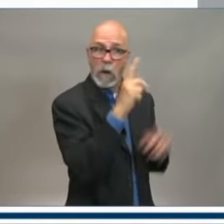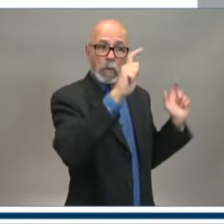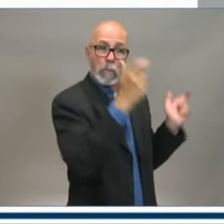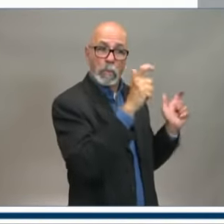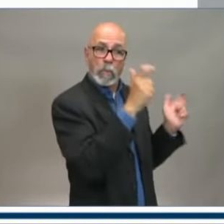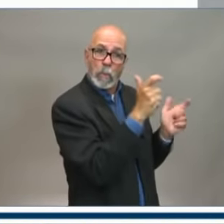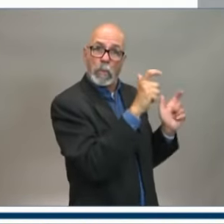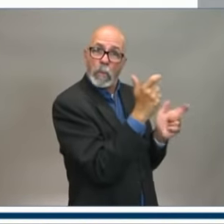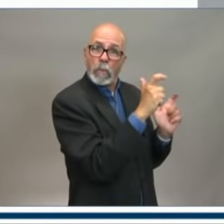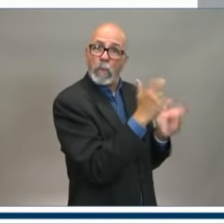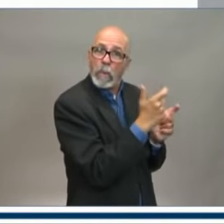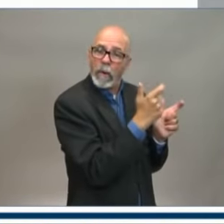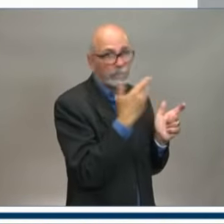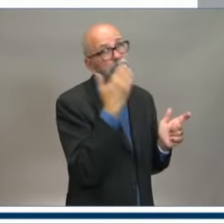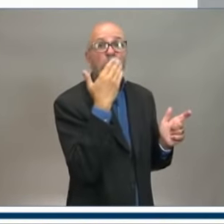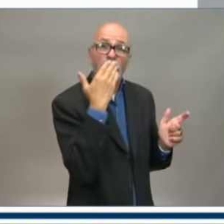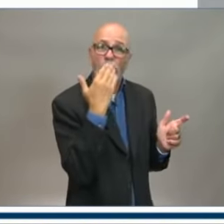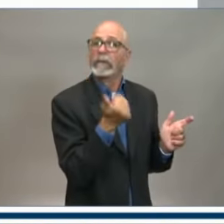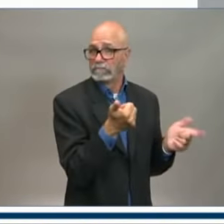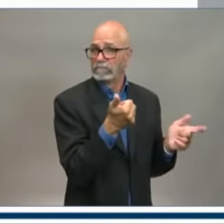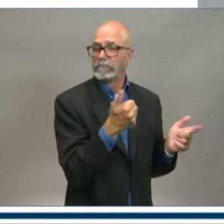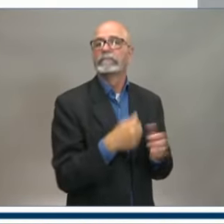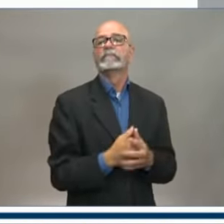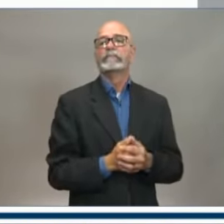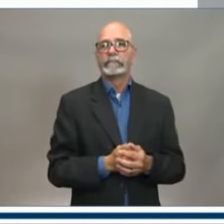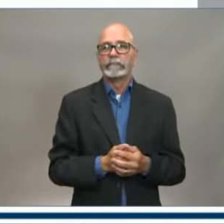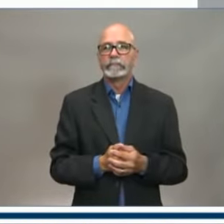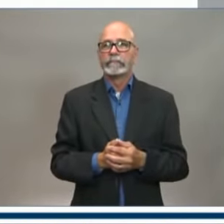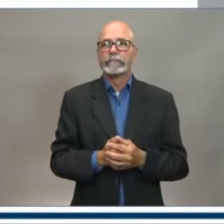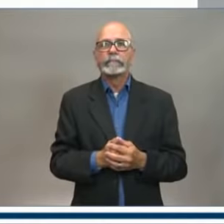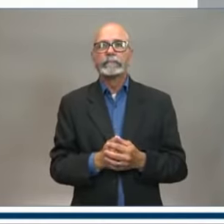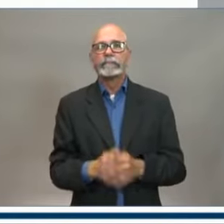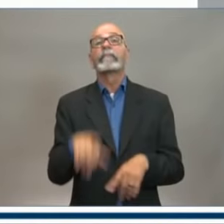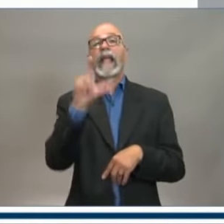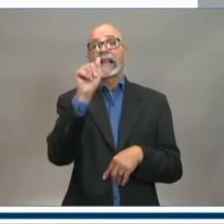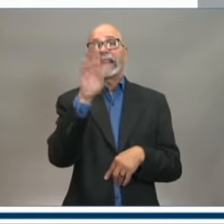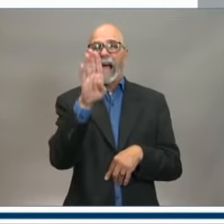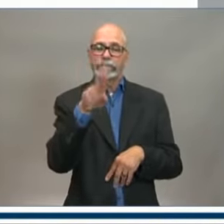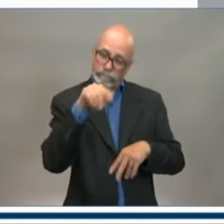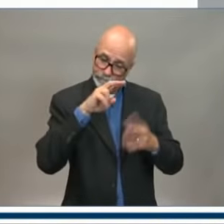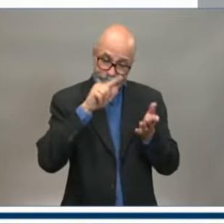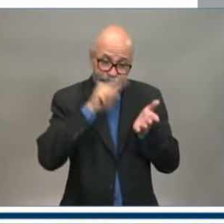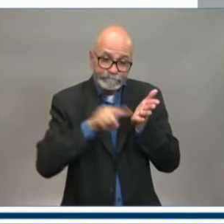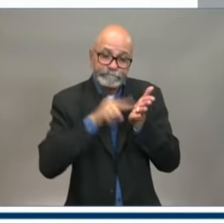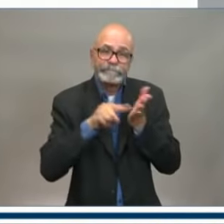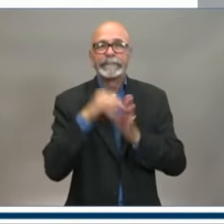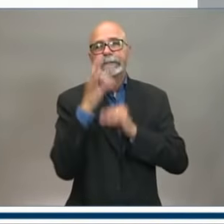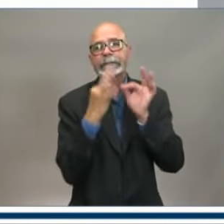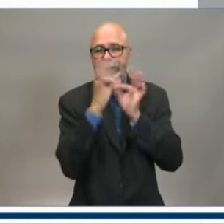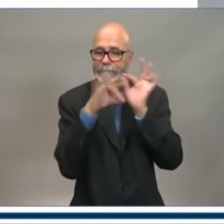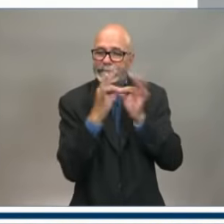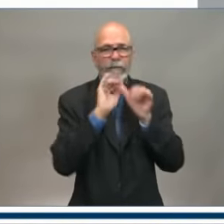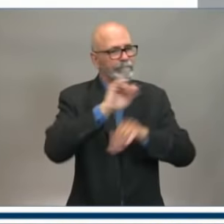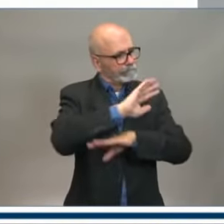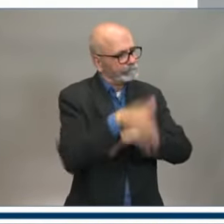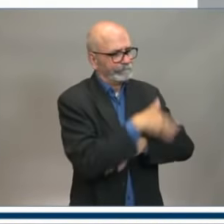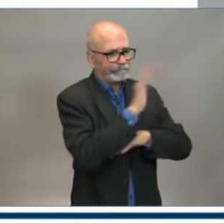at Northwood as well. Our QE2 lab continues to work around the clock, and yesterday they